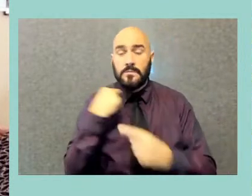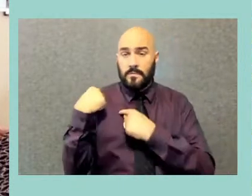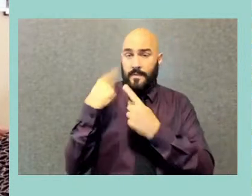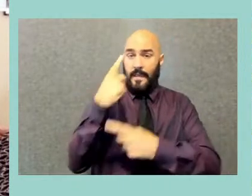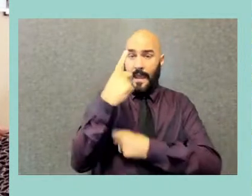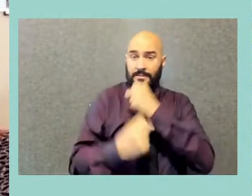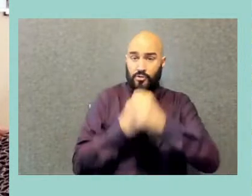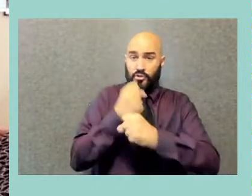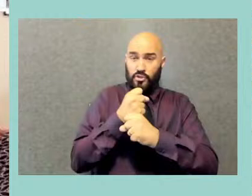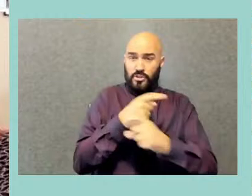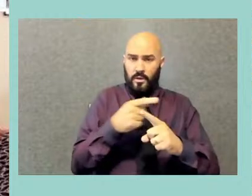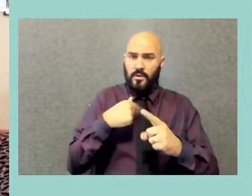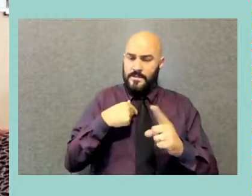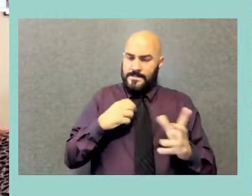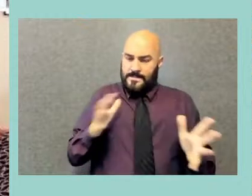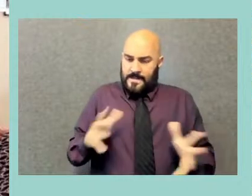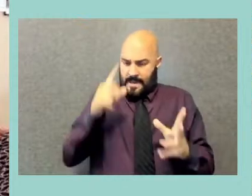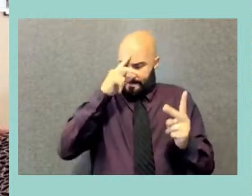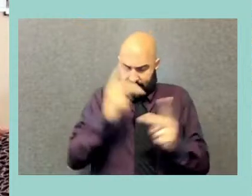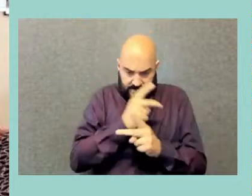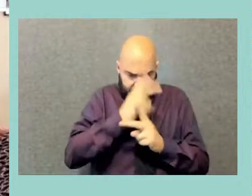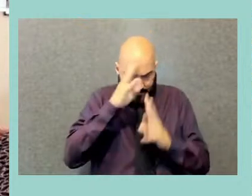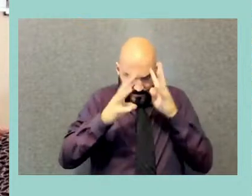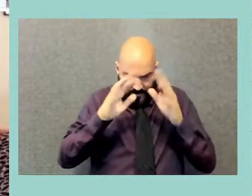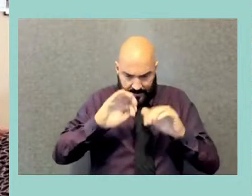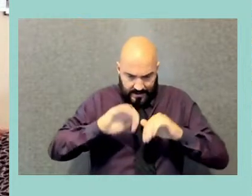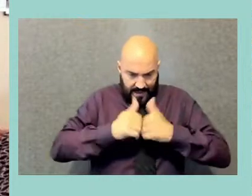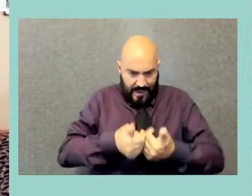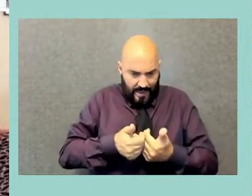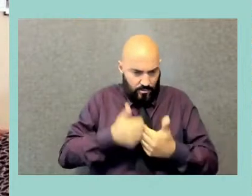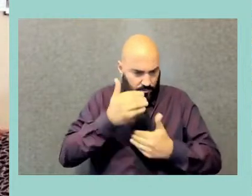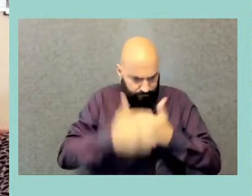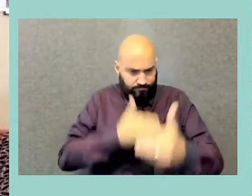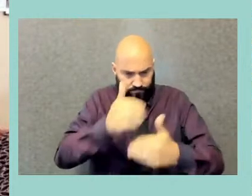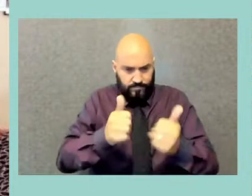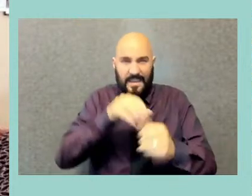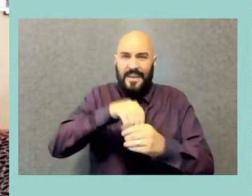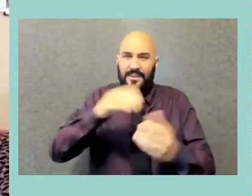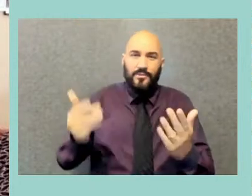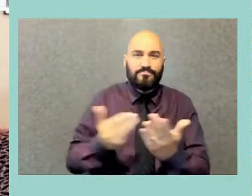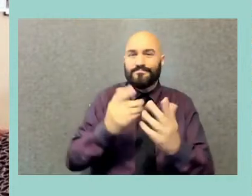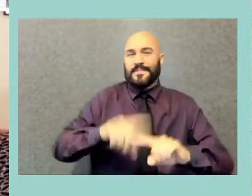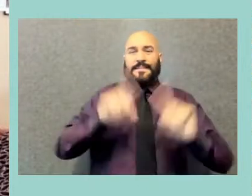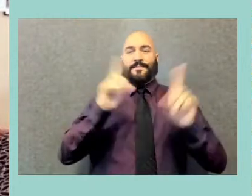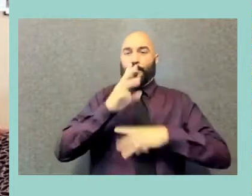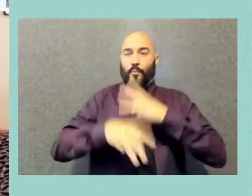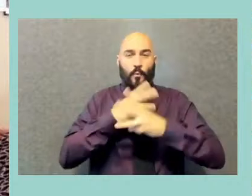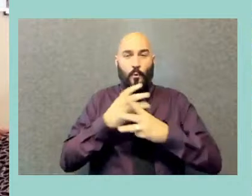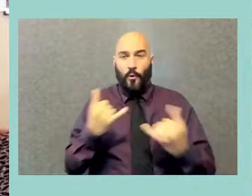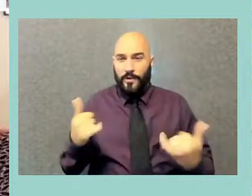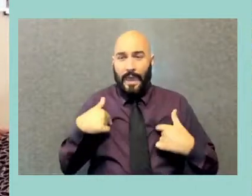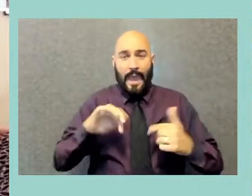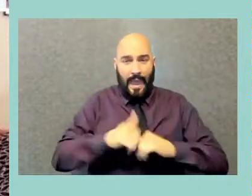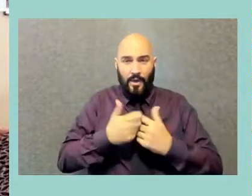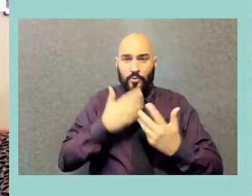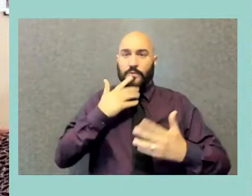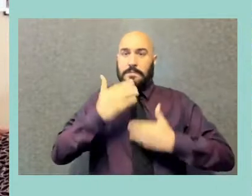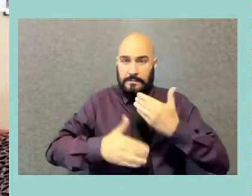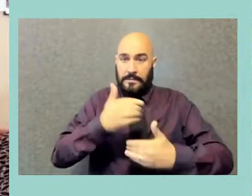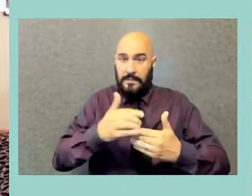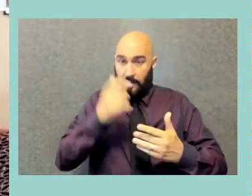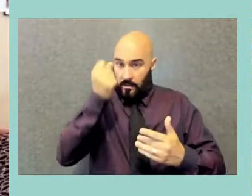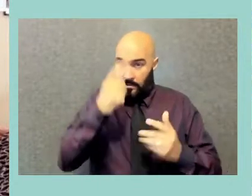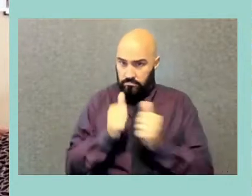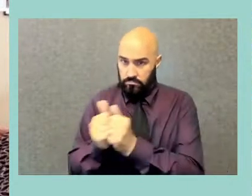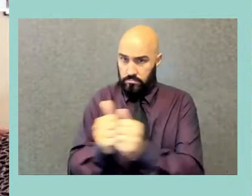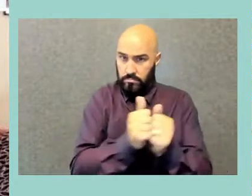world and new ways to be with each other. Our Unitarian Universalist values hold us where